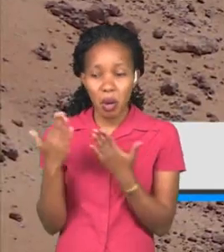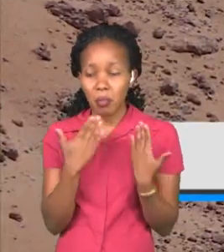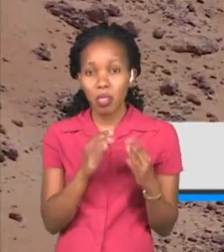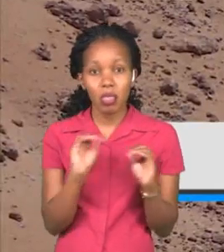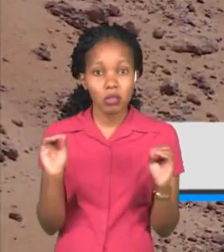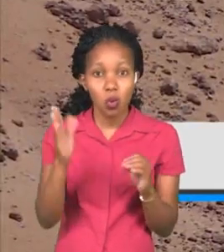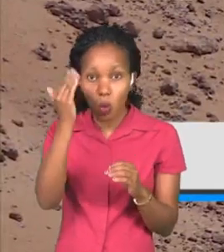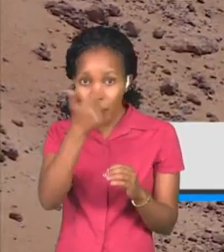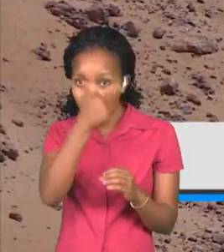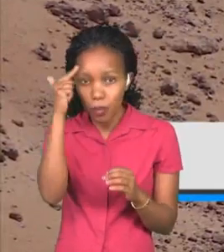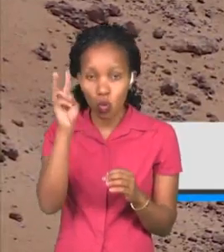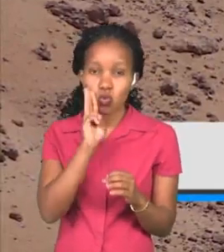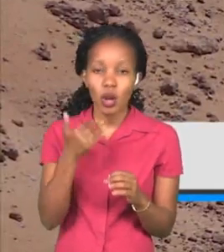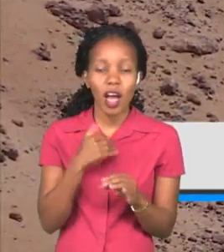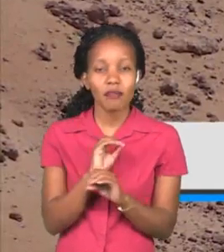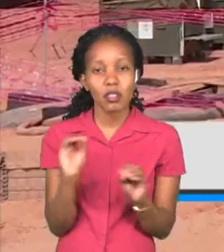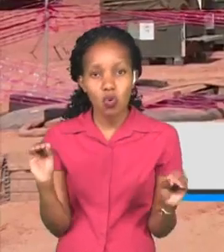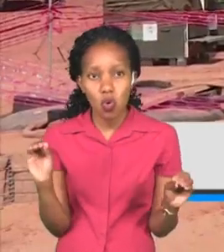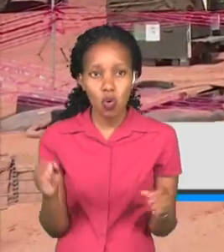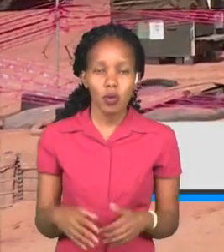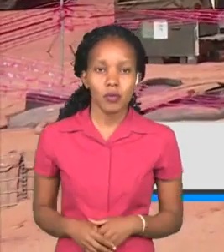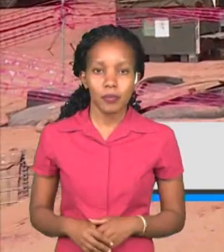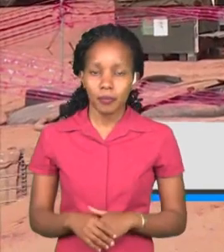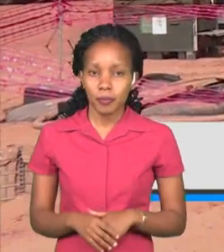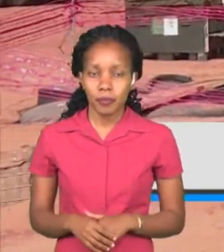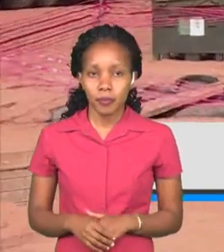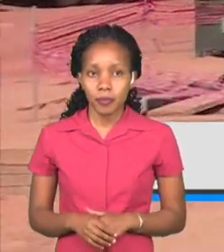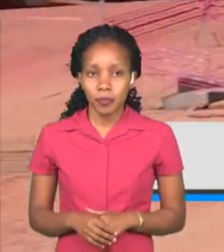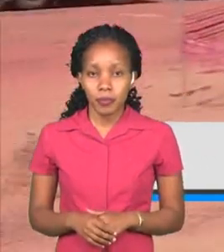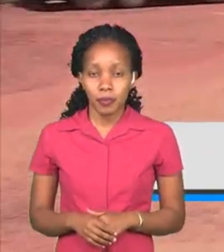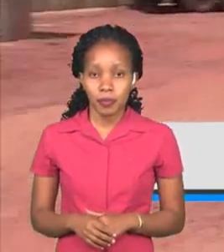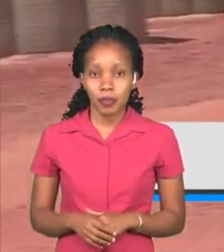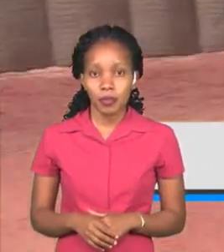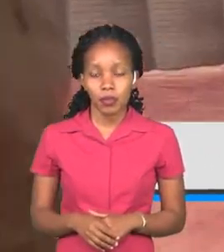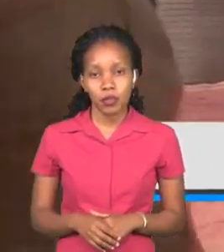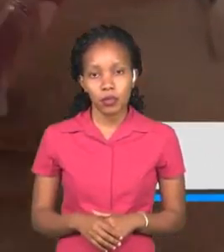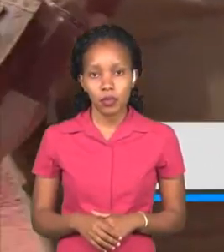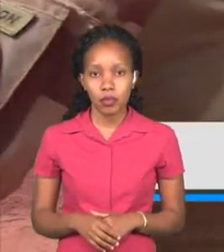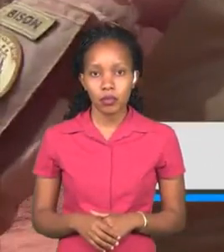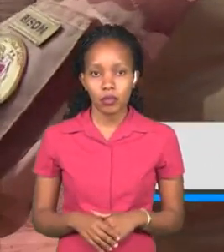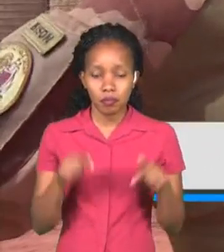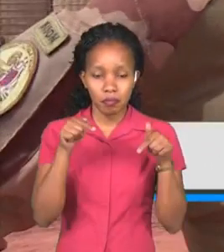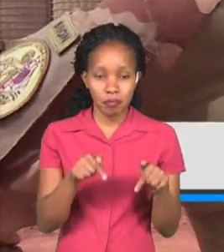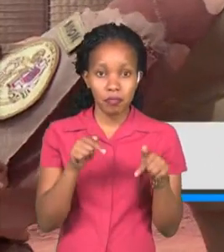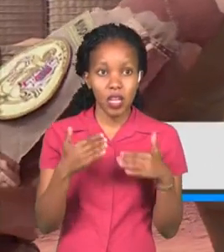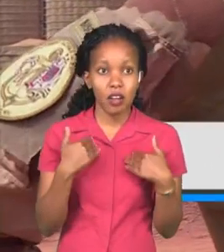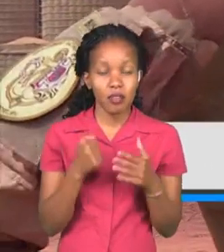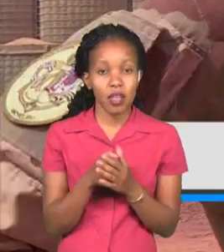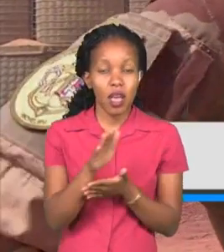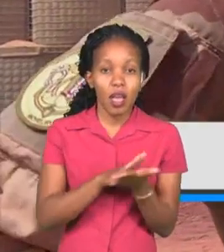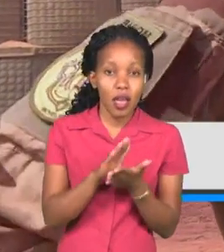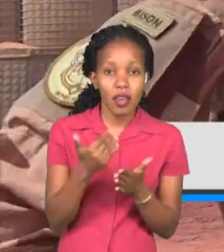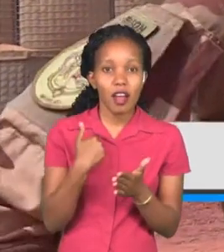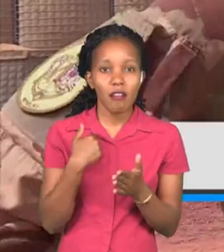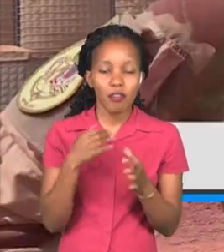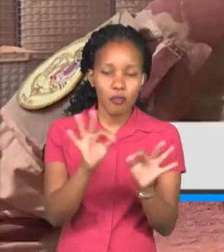shower because the water tanks are empty. Donc c'est une zone qui est, voilà, avec des douches. Well, here we are. This is an area with